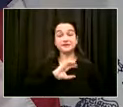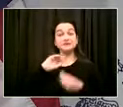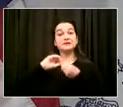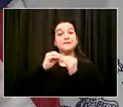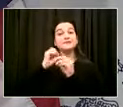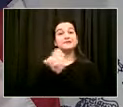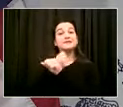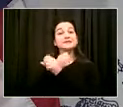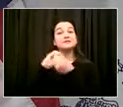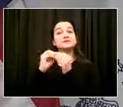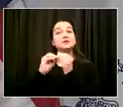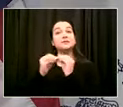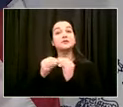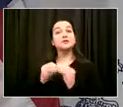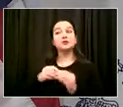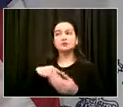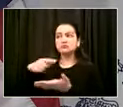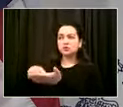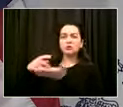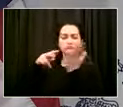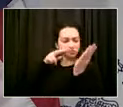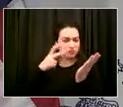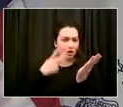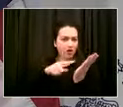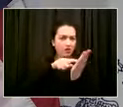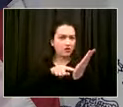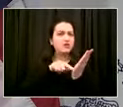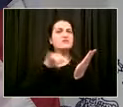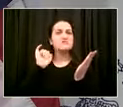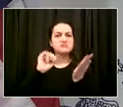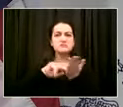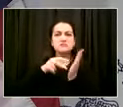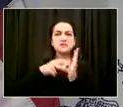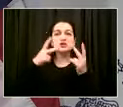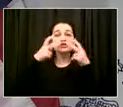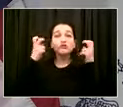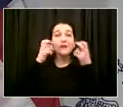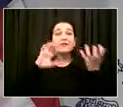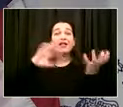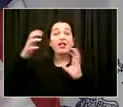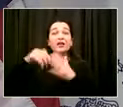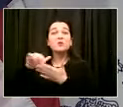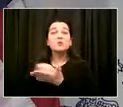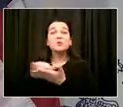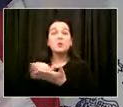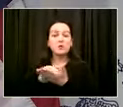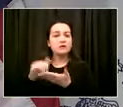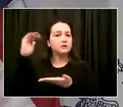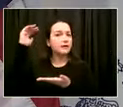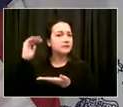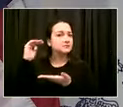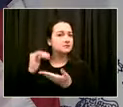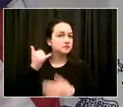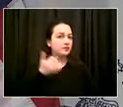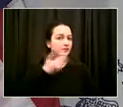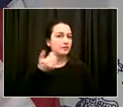up. You're going to see a huge turnaround this year because we won't have a global pandemic and massive social